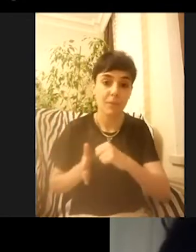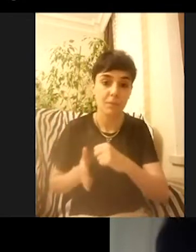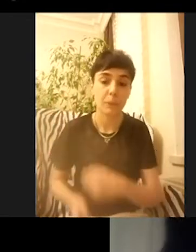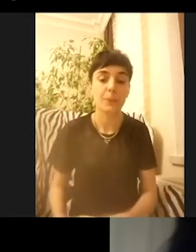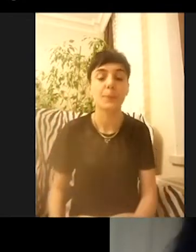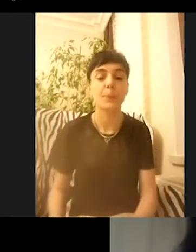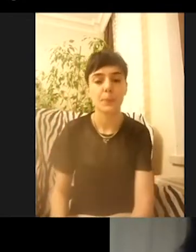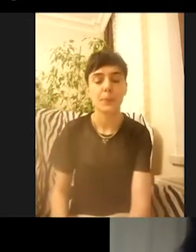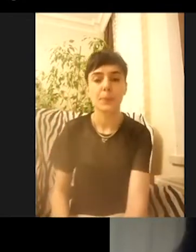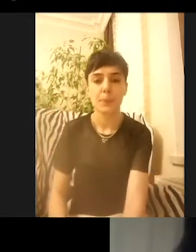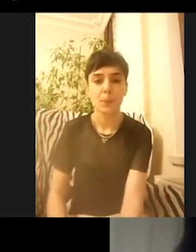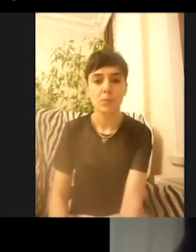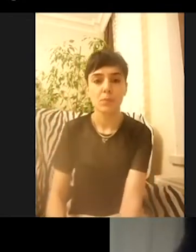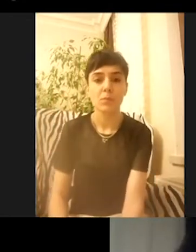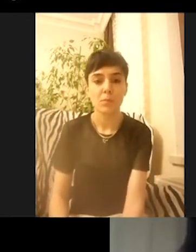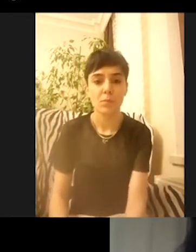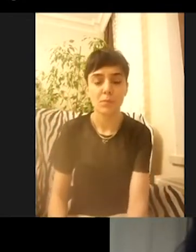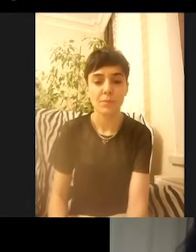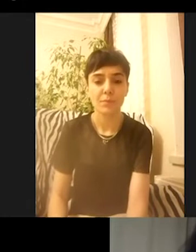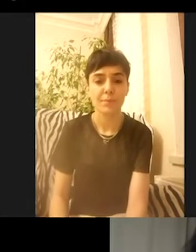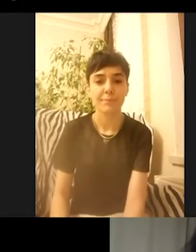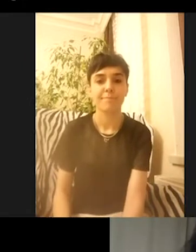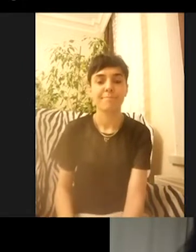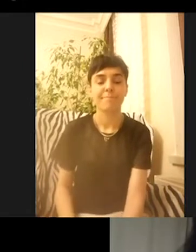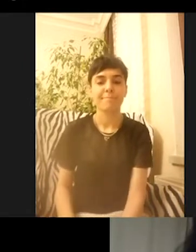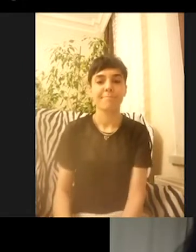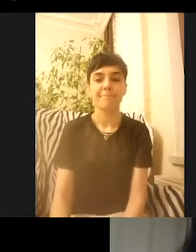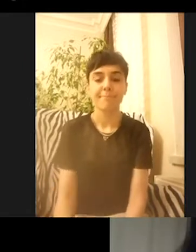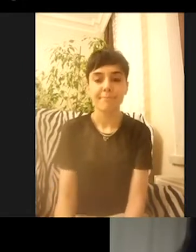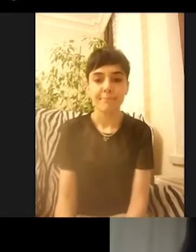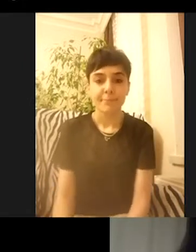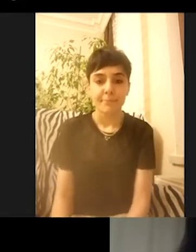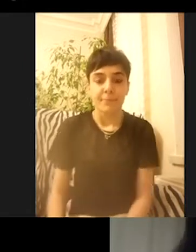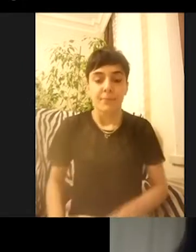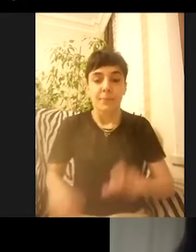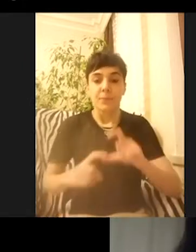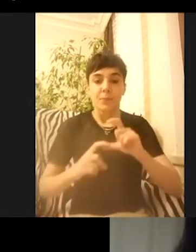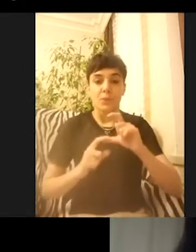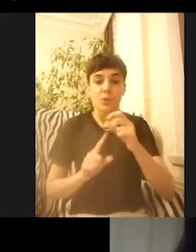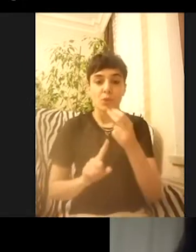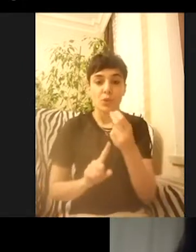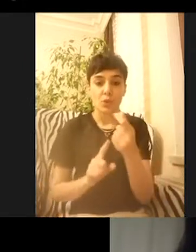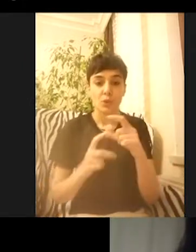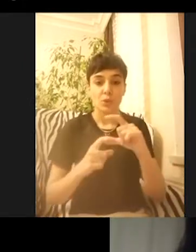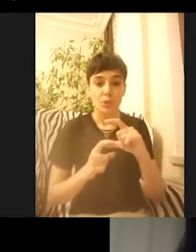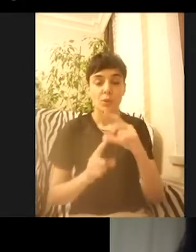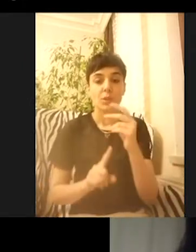background, happening in 𝘗𝘯𝘪, one of the neighborhoods in Istanbul, but also other